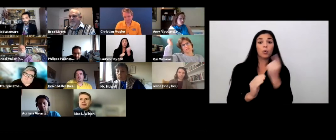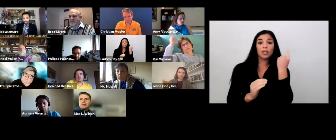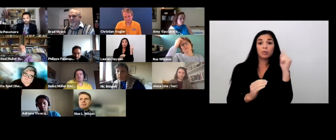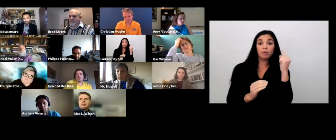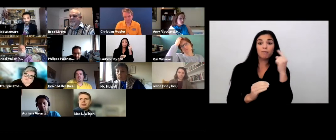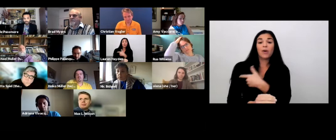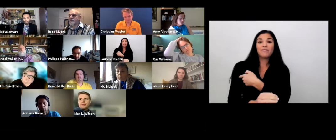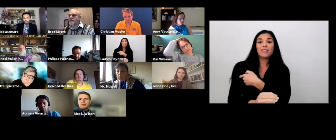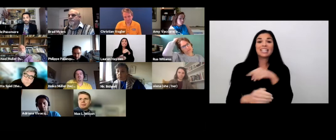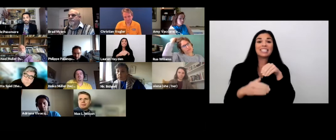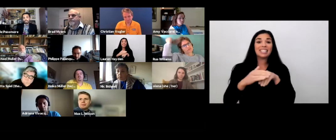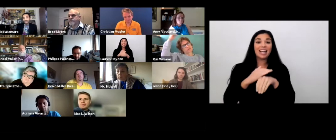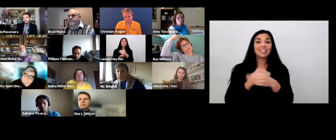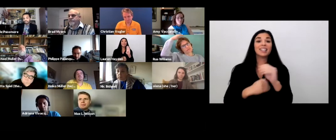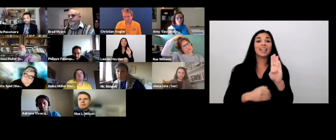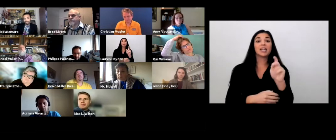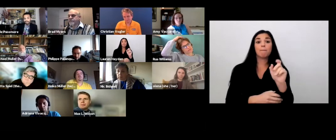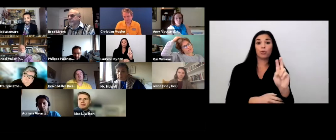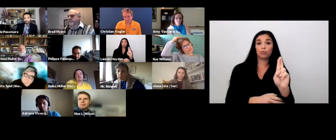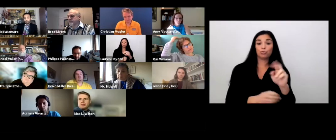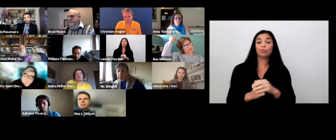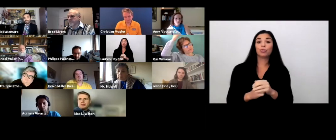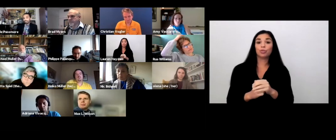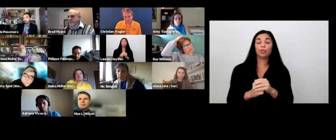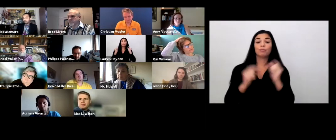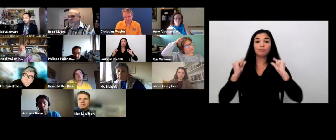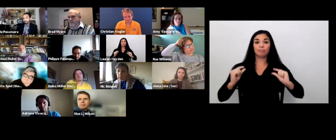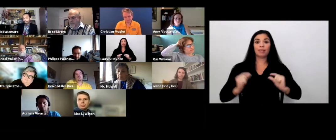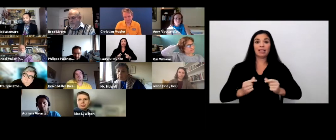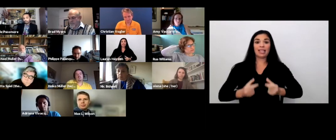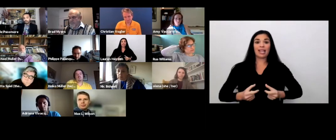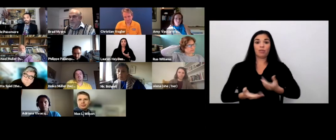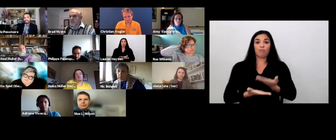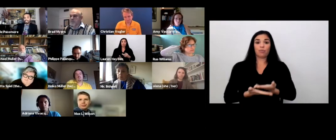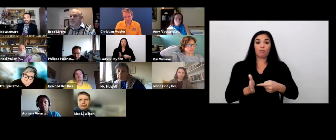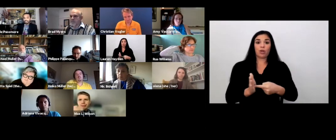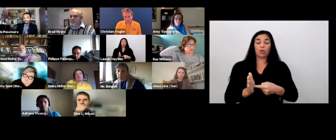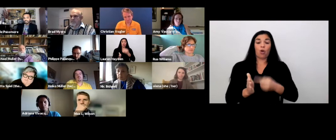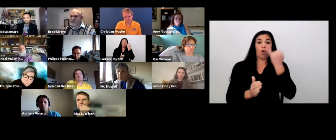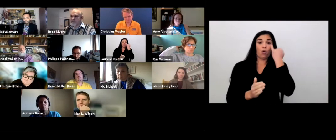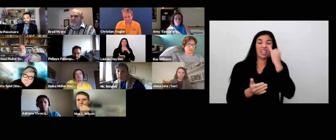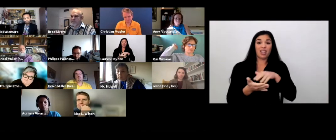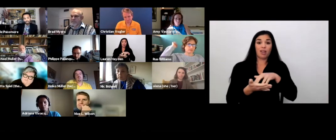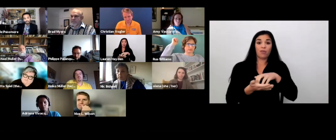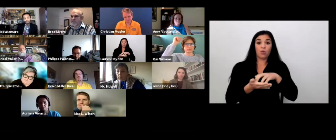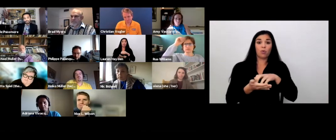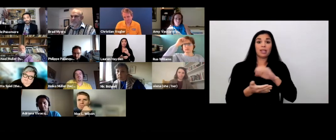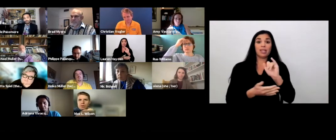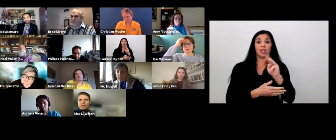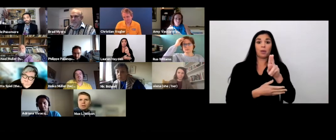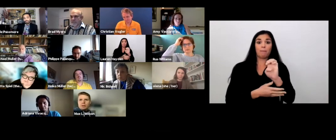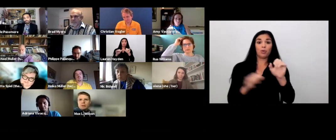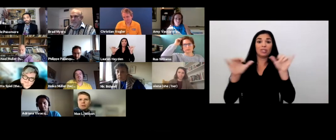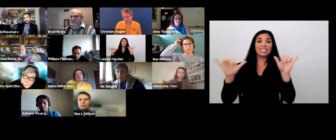vaccines and boosters, lanyards that indicate if a person is immunocompromised and requires maintaining a distance.